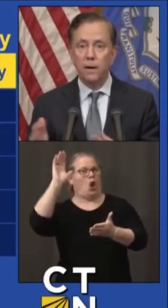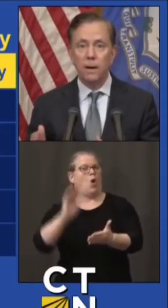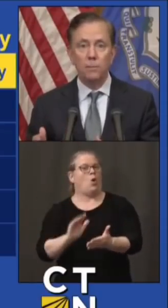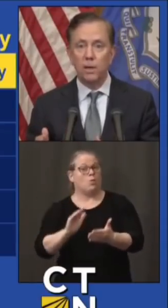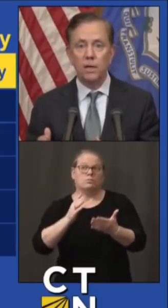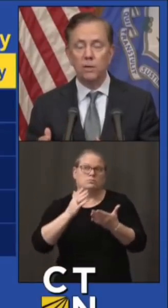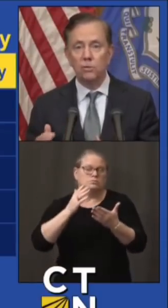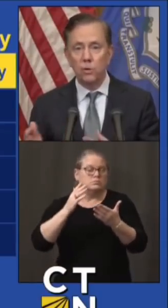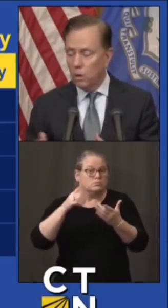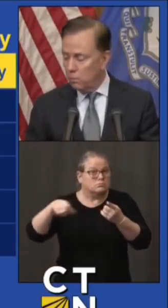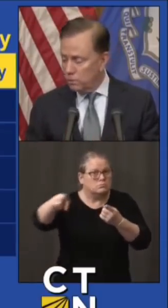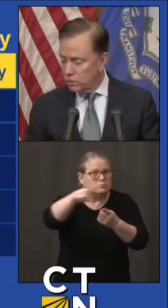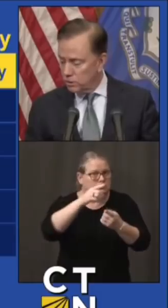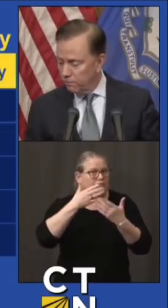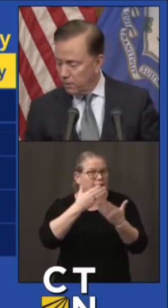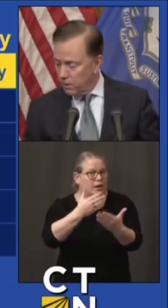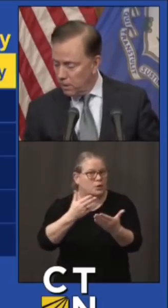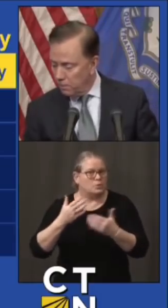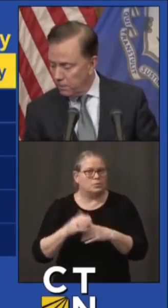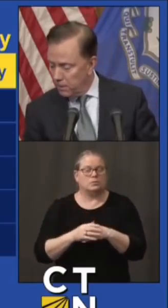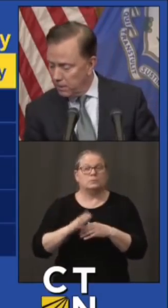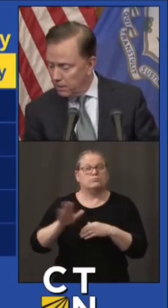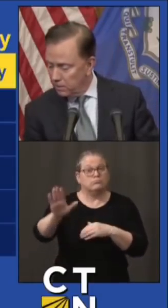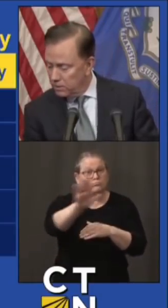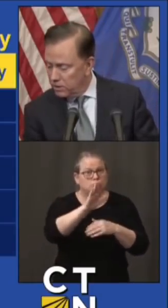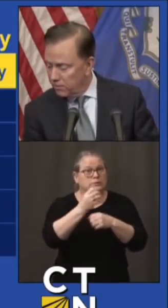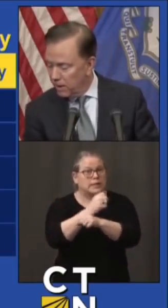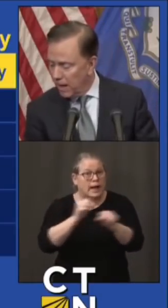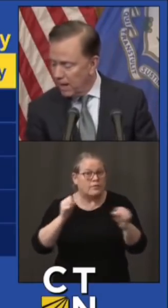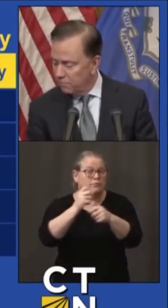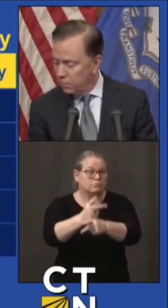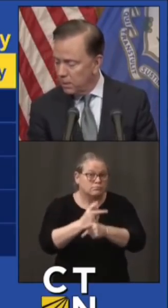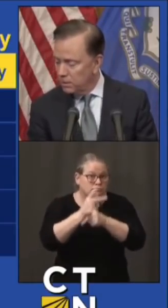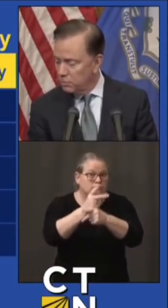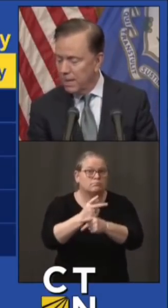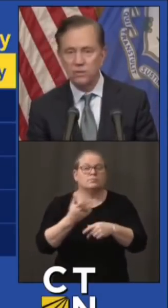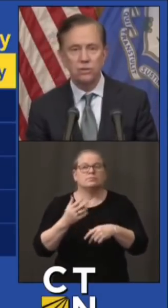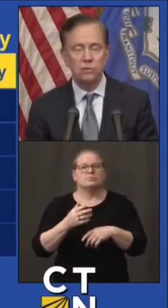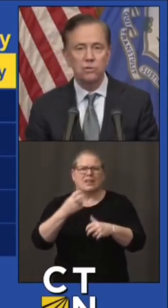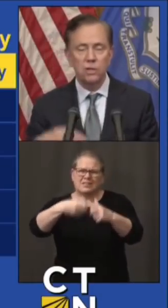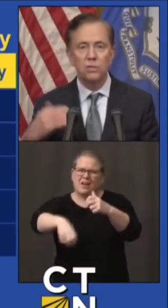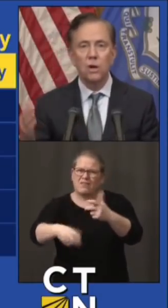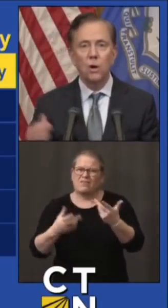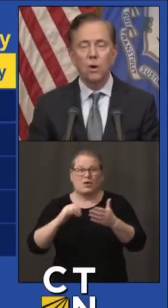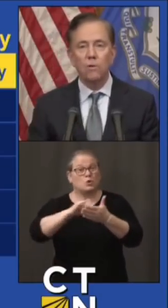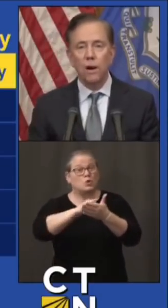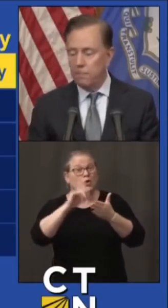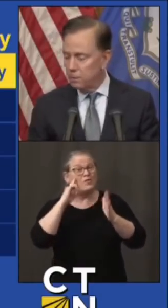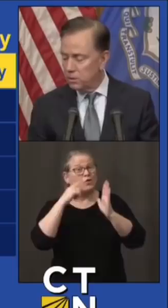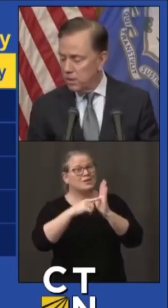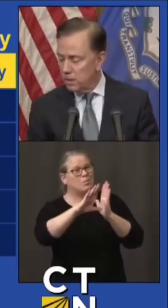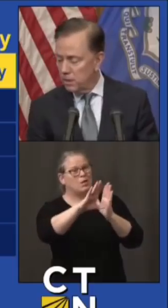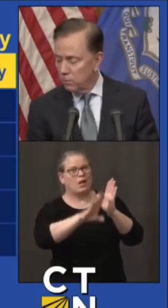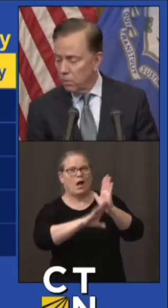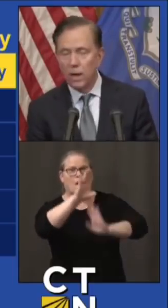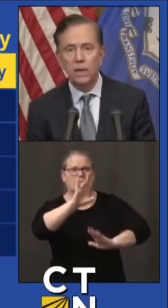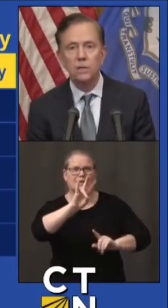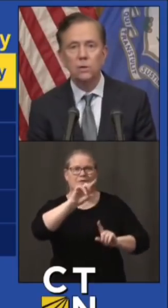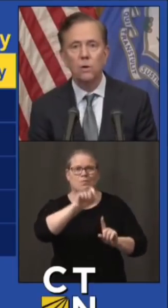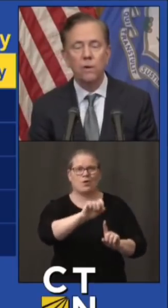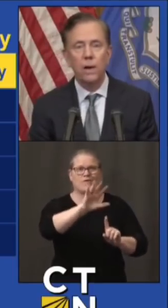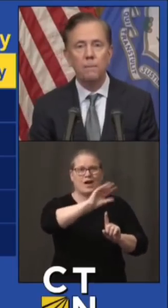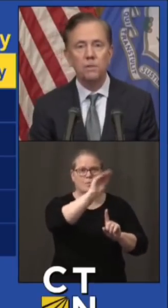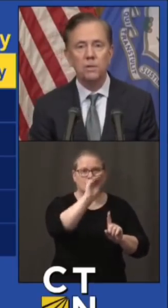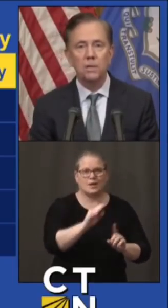tough. I'm looking at New York, which is flared up. I think they're at 7.5 plus. Massachusetts, over 8%. Rhode